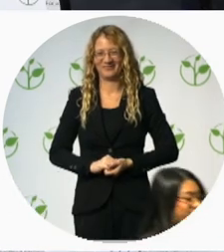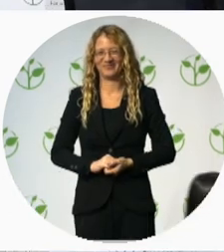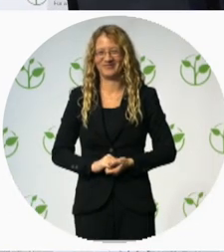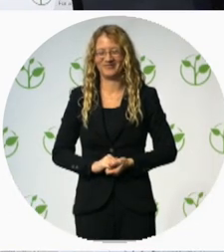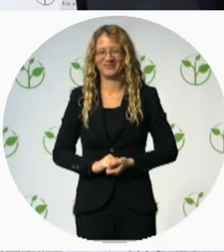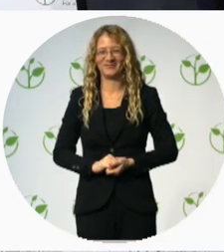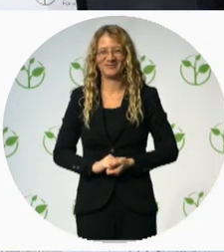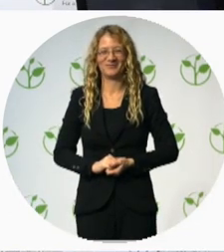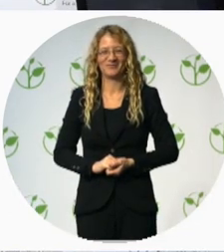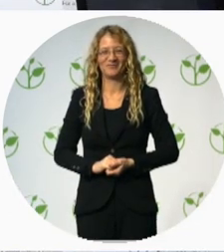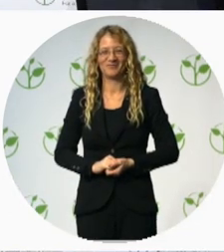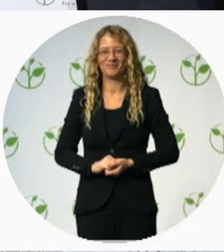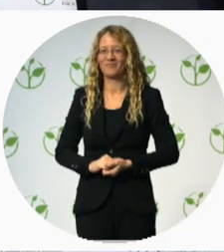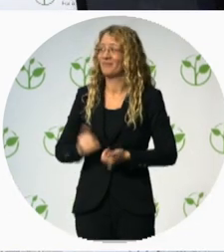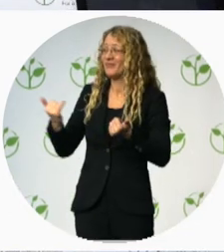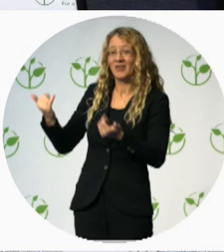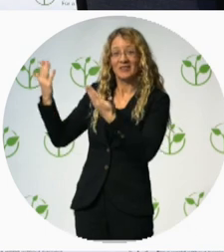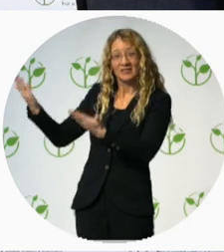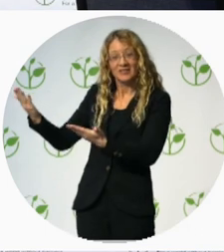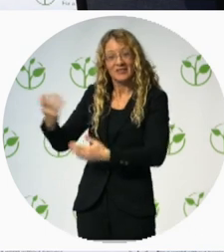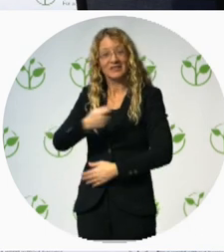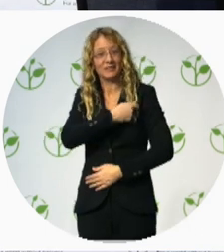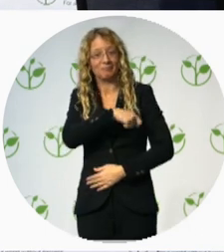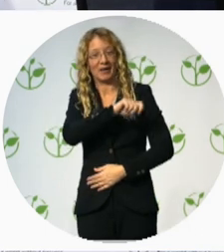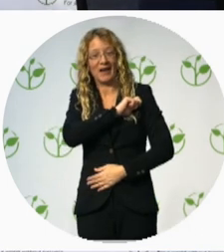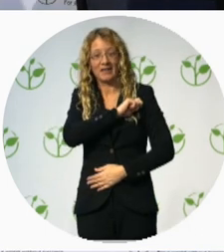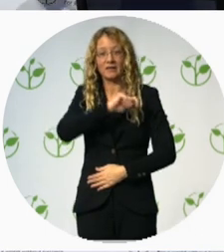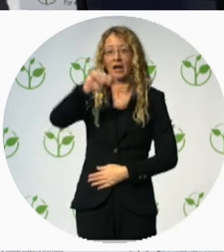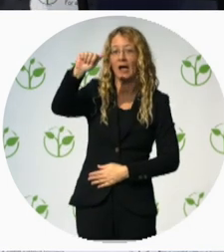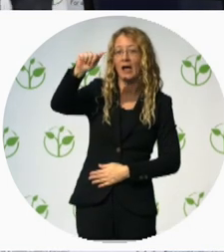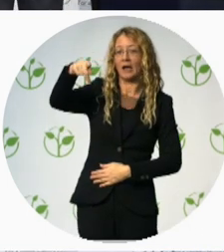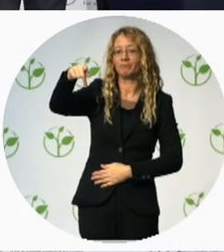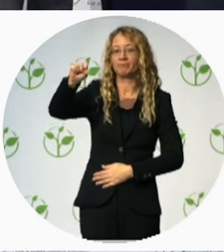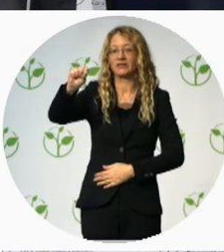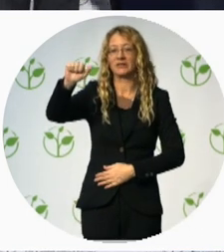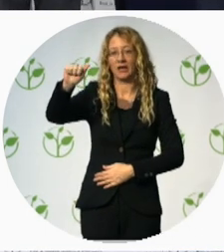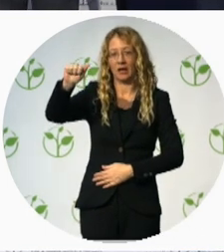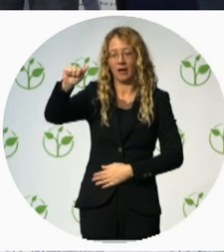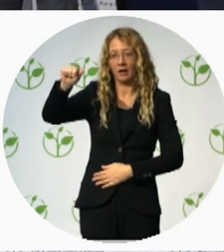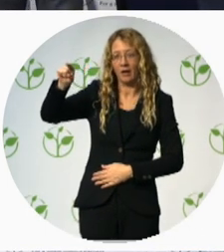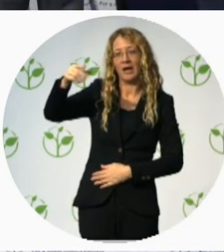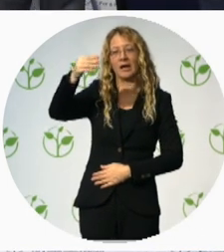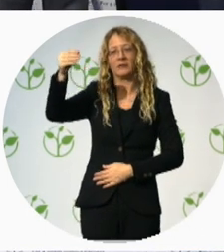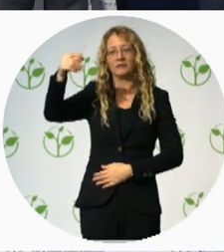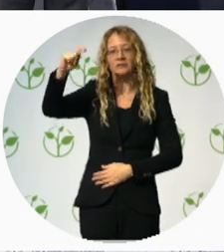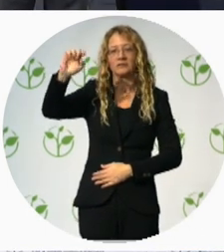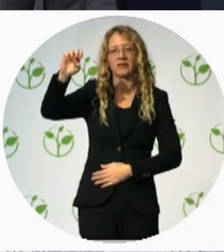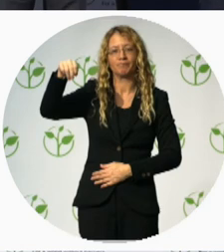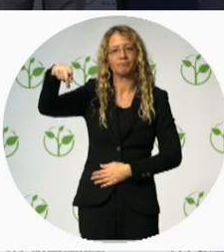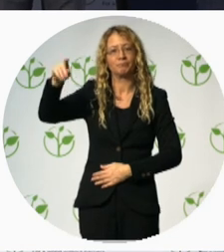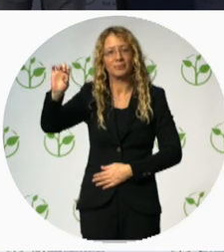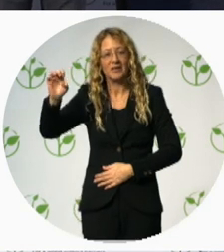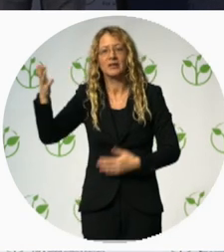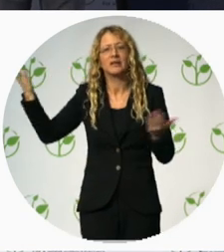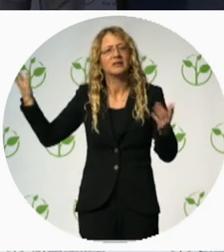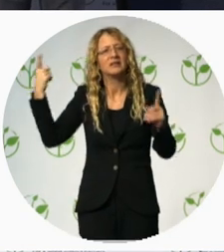Congratulations to APSA and Tempe from Spain. APSA is an NGO and service provider for people with disabilities operating in